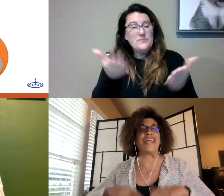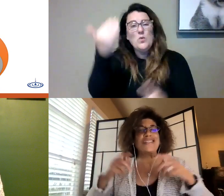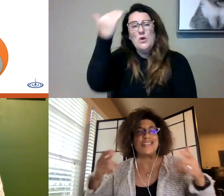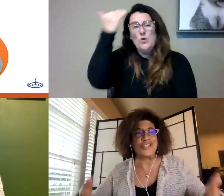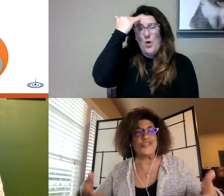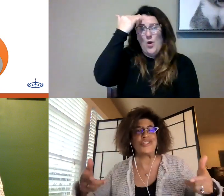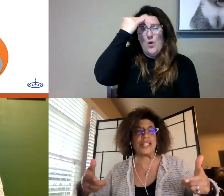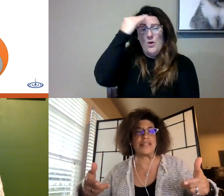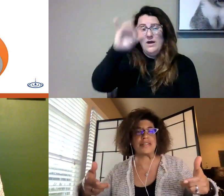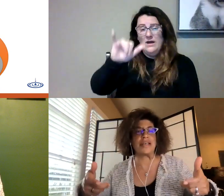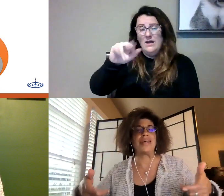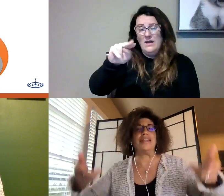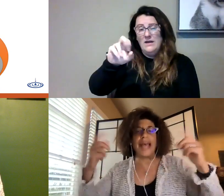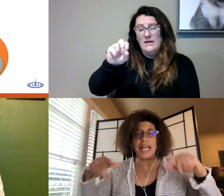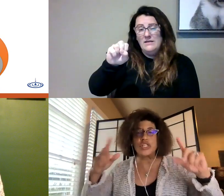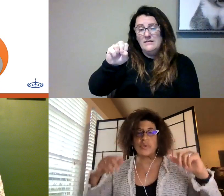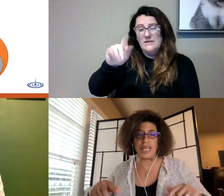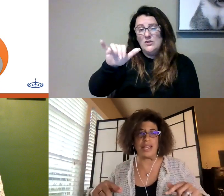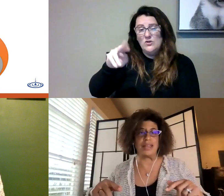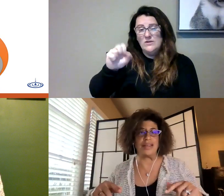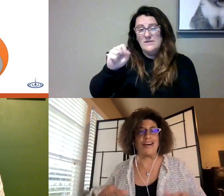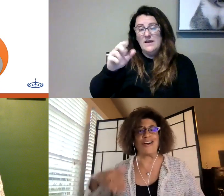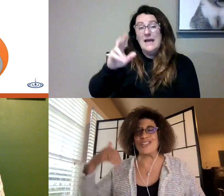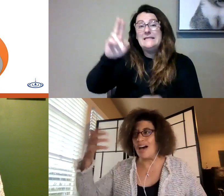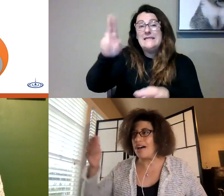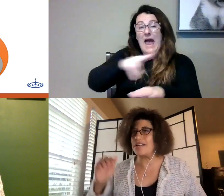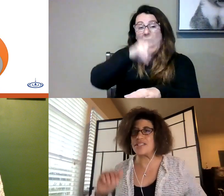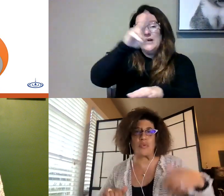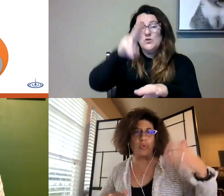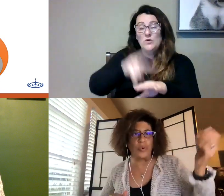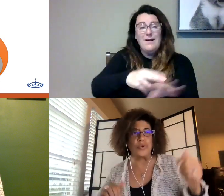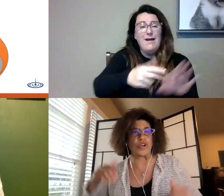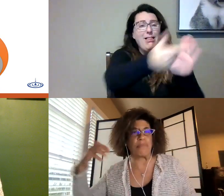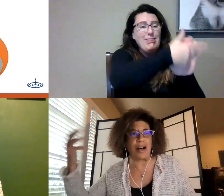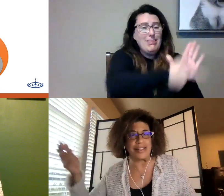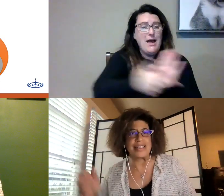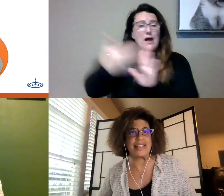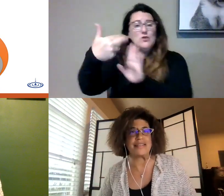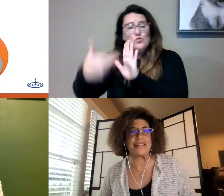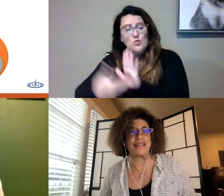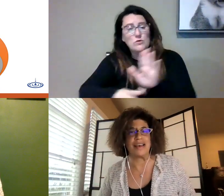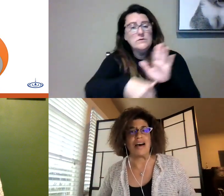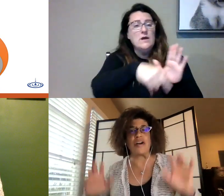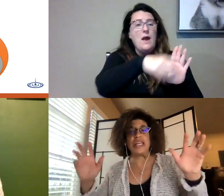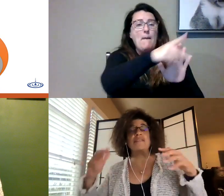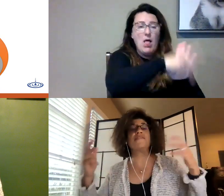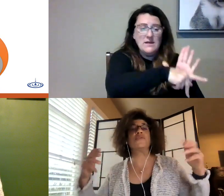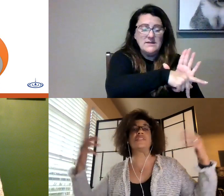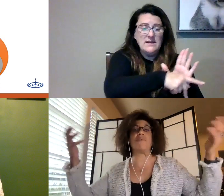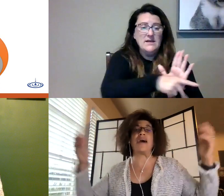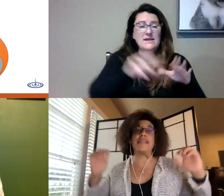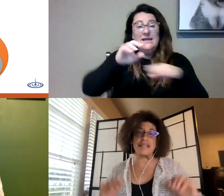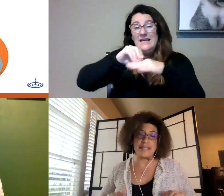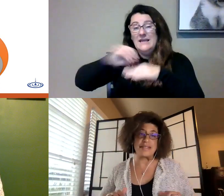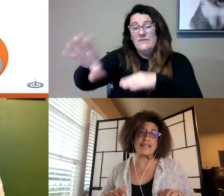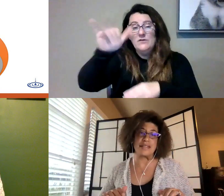our institutions naturally, our laws, our rules, our policies are influenced